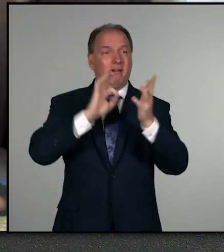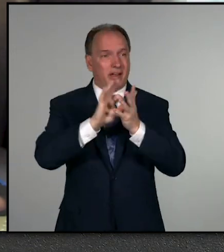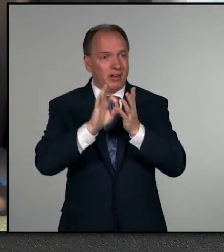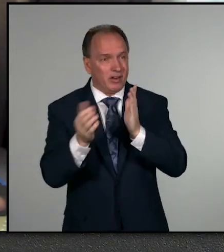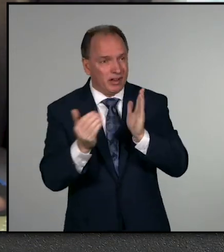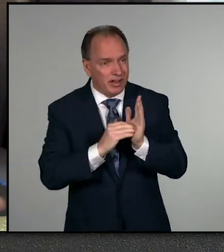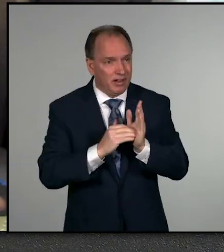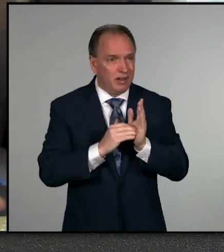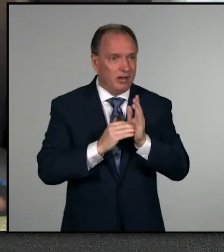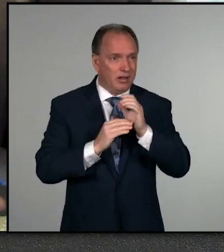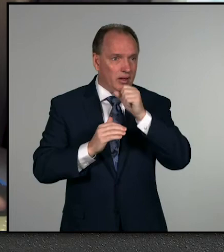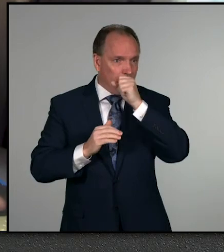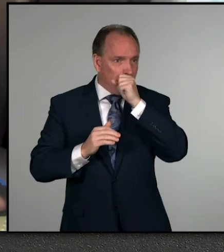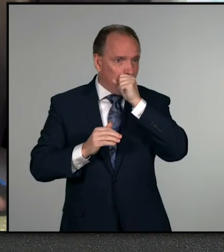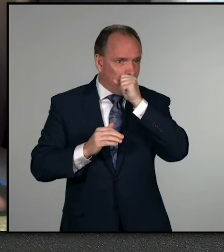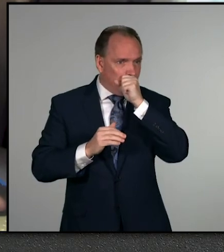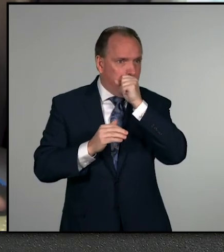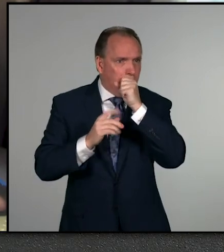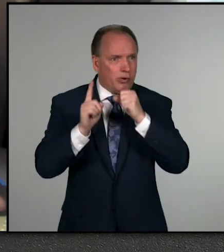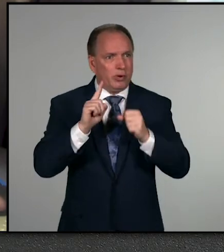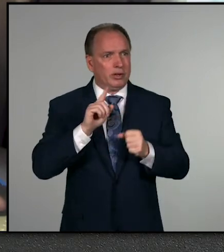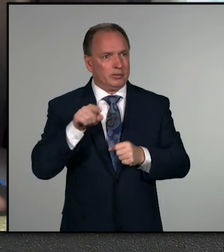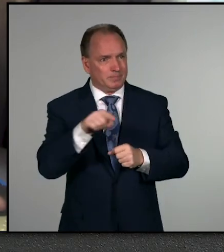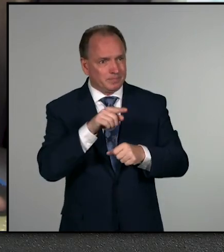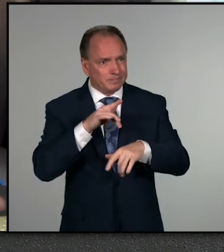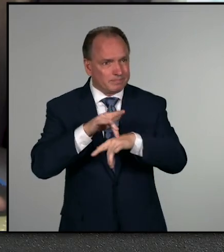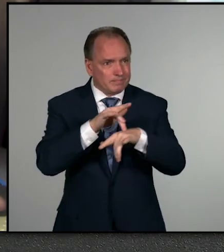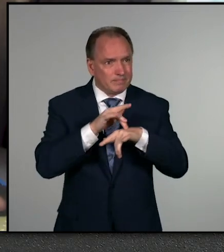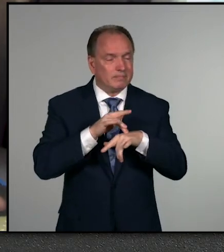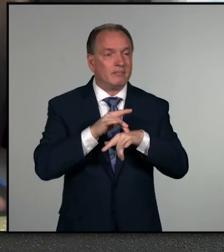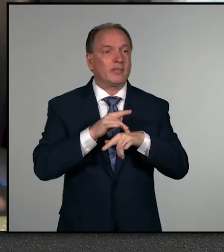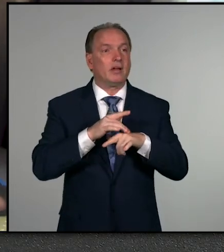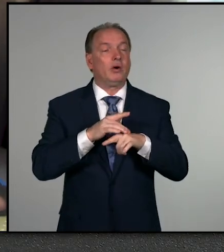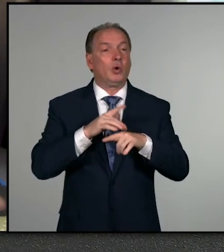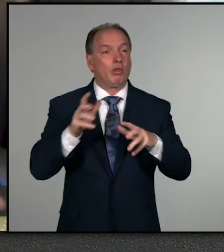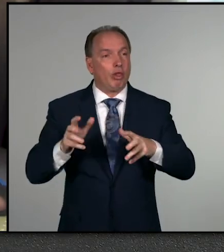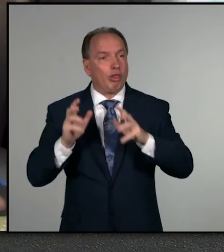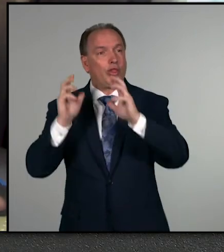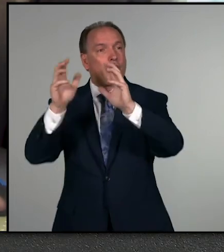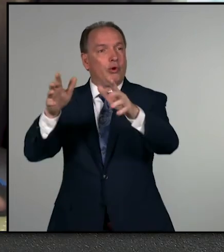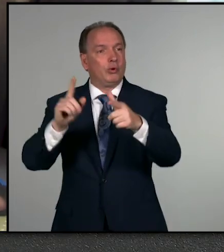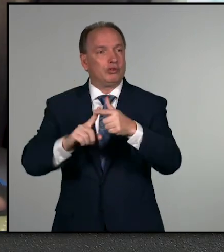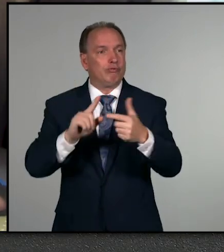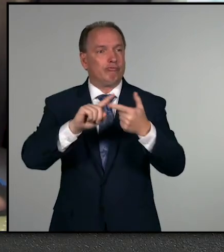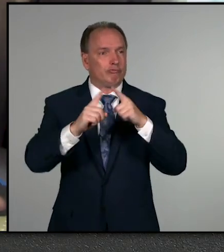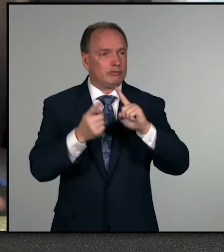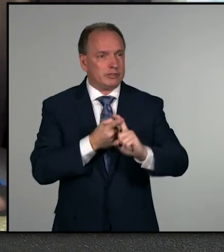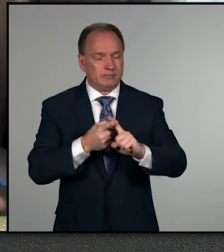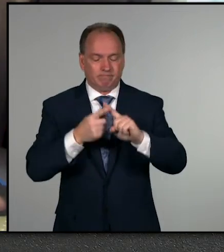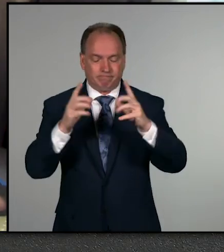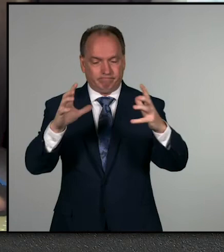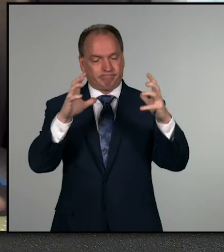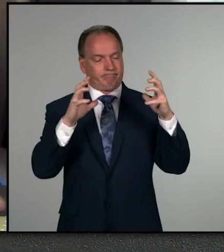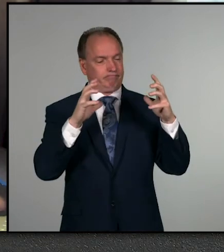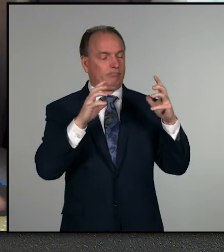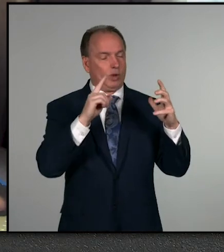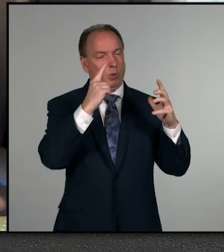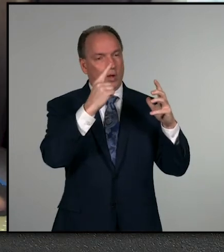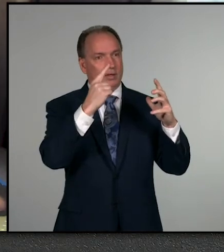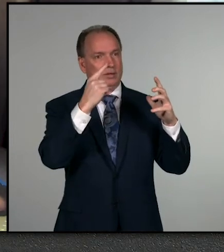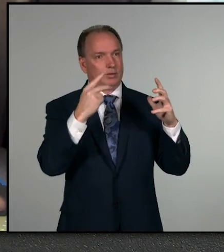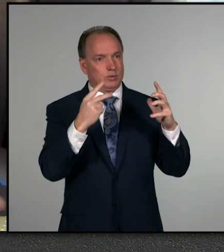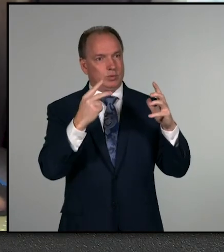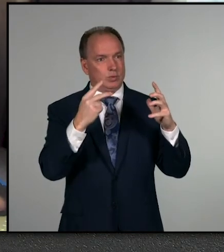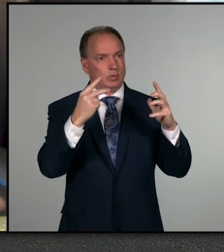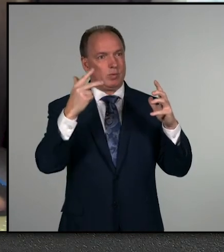and count again and see where your finger lands, or you could toss it to a friend. 1,